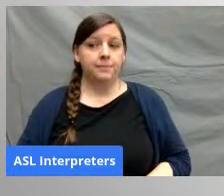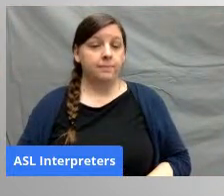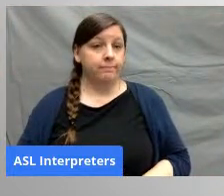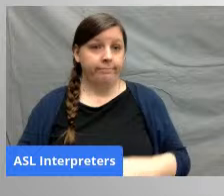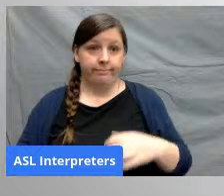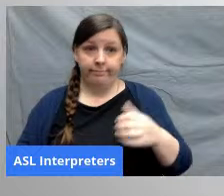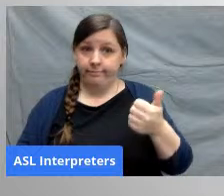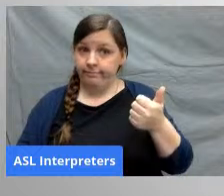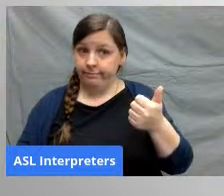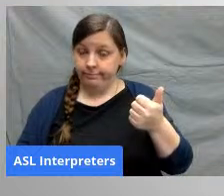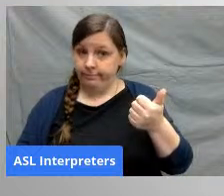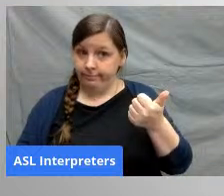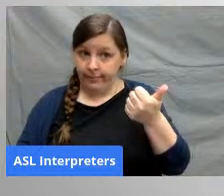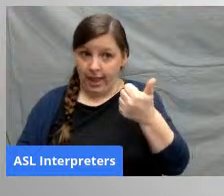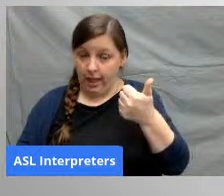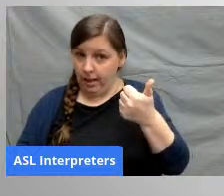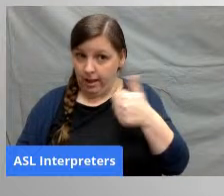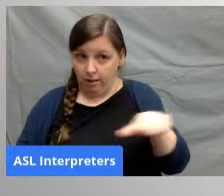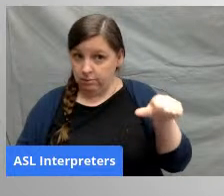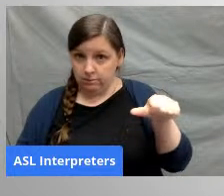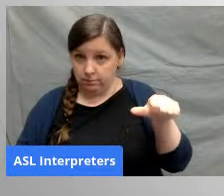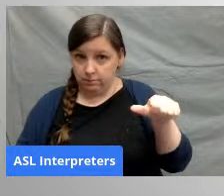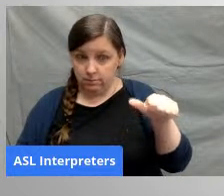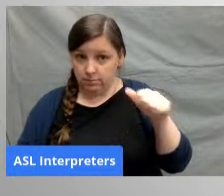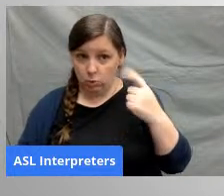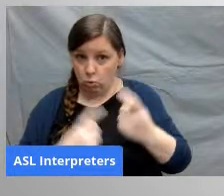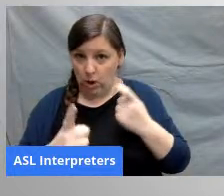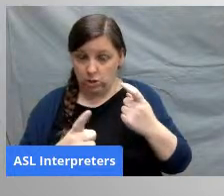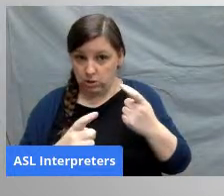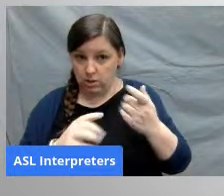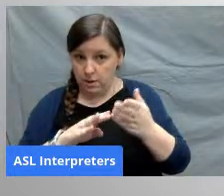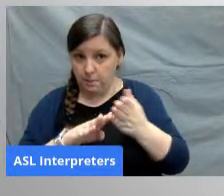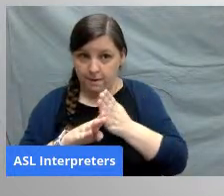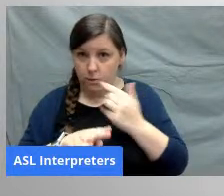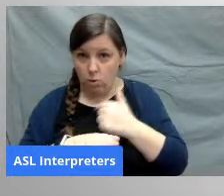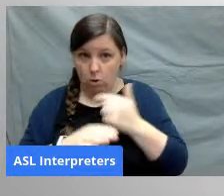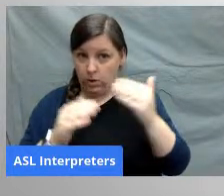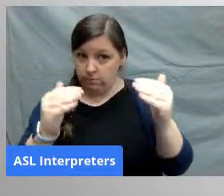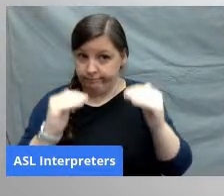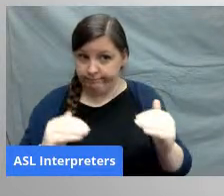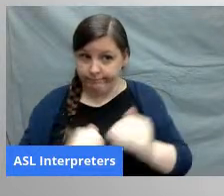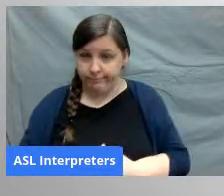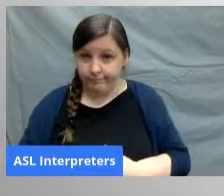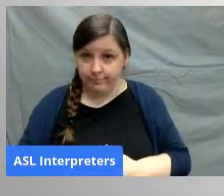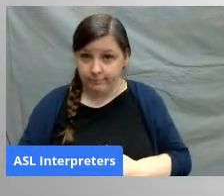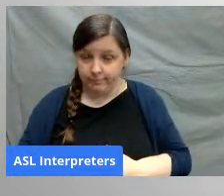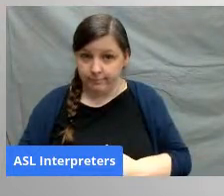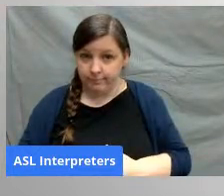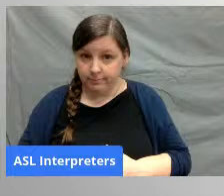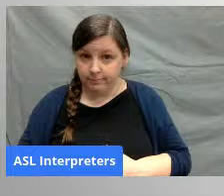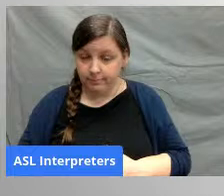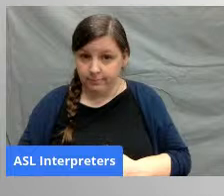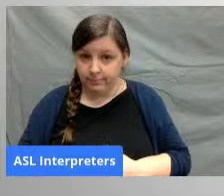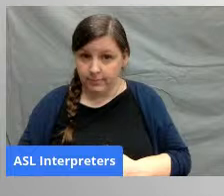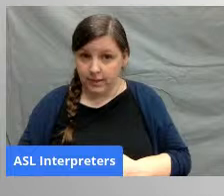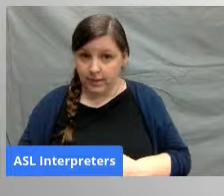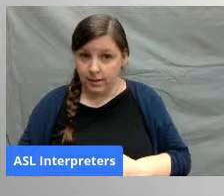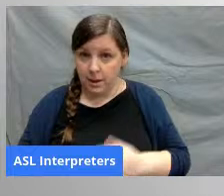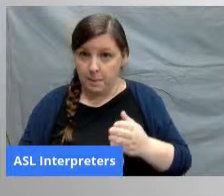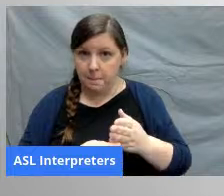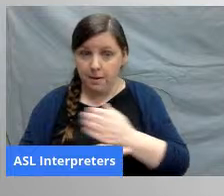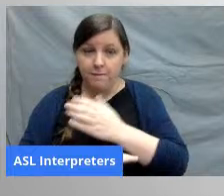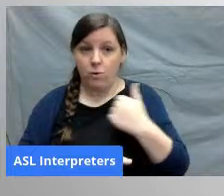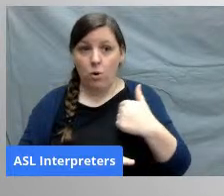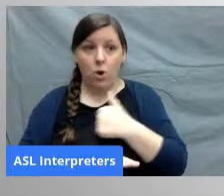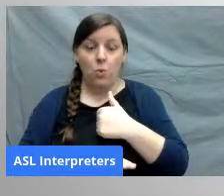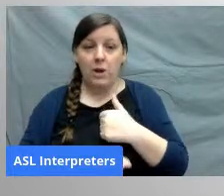Any additional questions before we move, or discussion before we, around any of these, before we move to item number